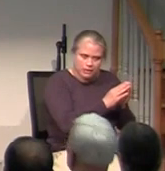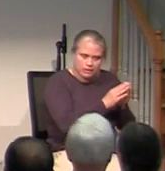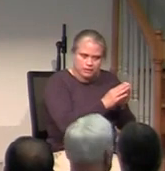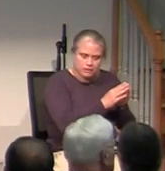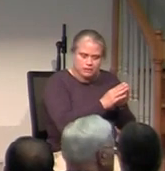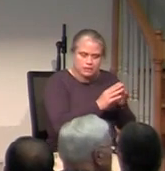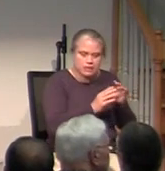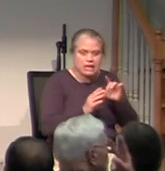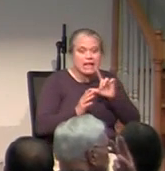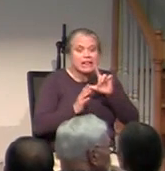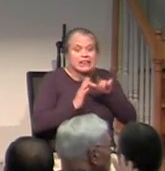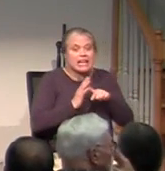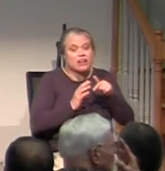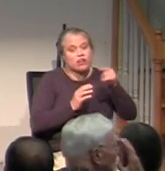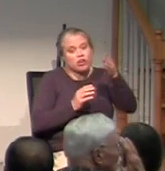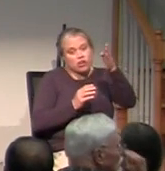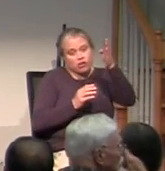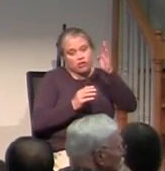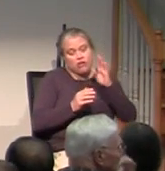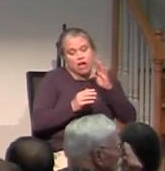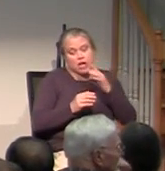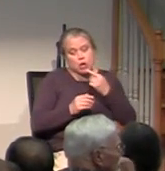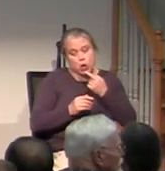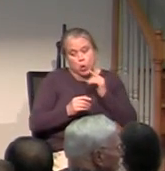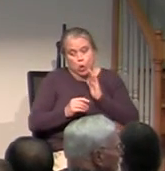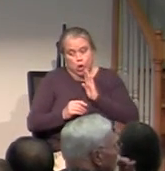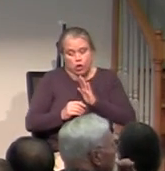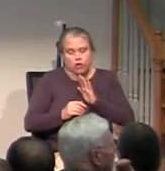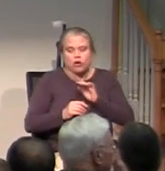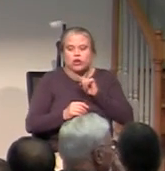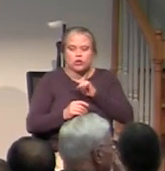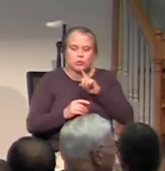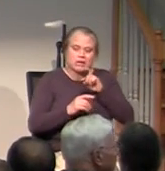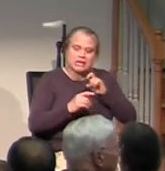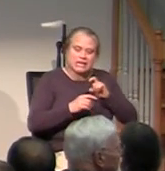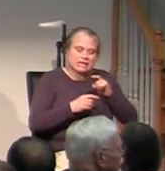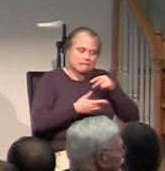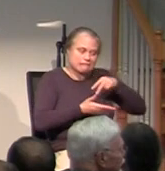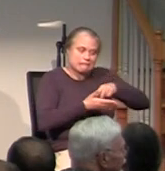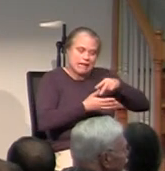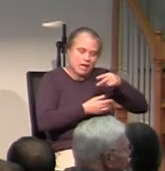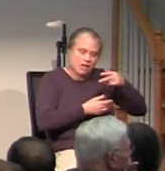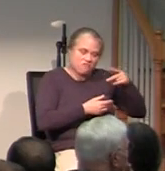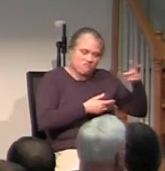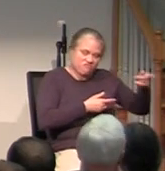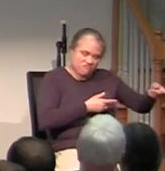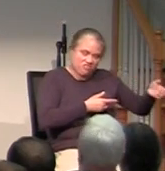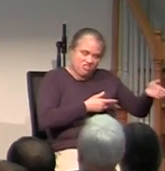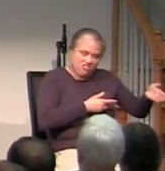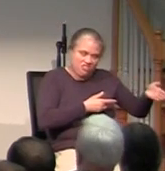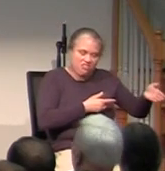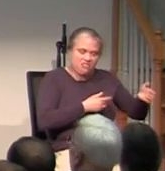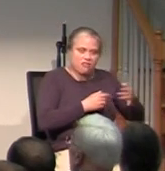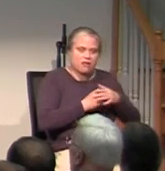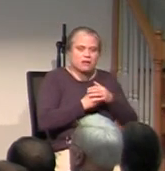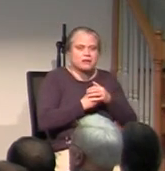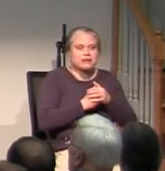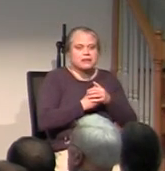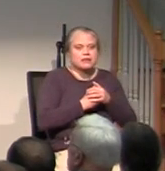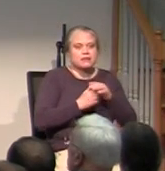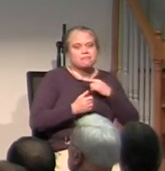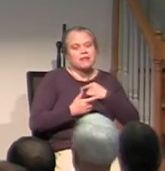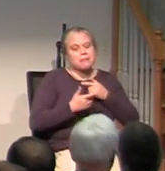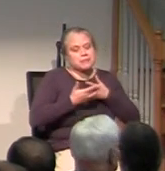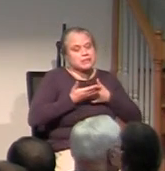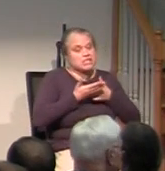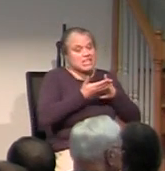heavenly messenger that God had raised her up that she might stand at her post of duty at the 1888 General Conference. Evidence suggests that if she